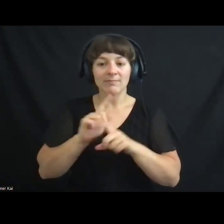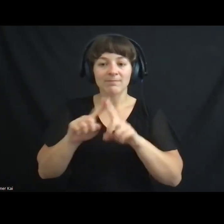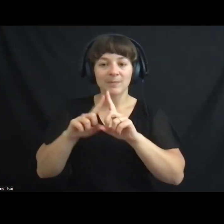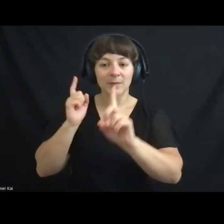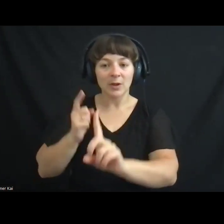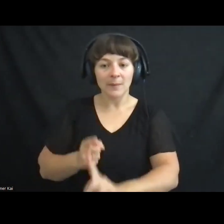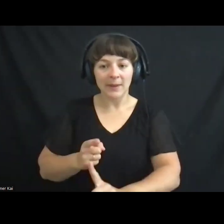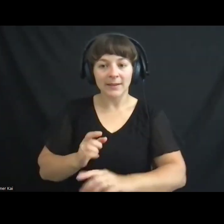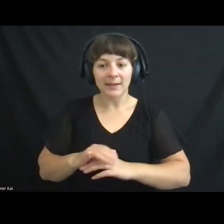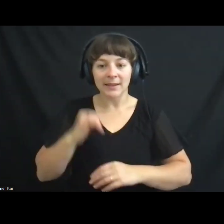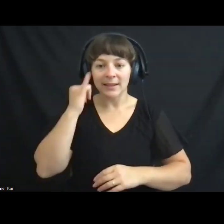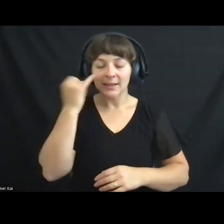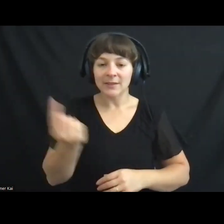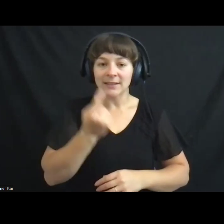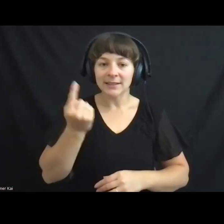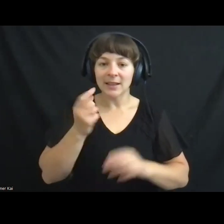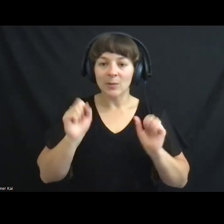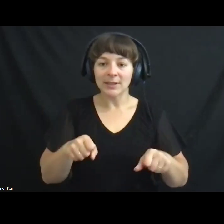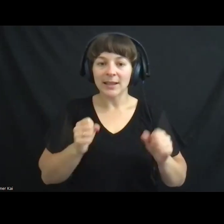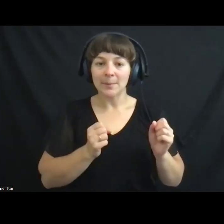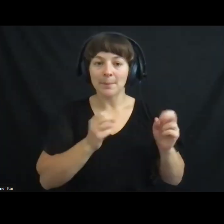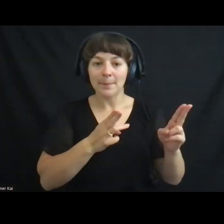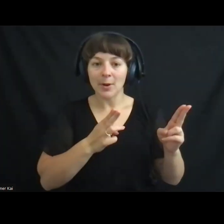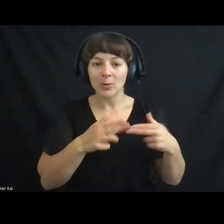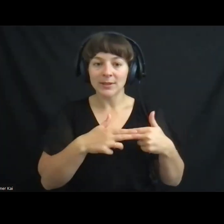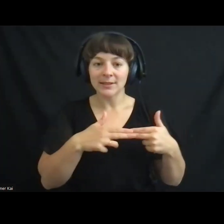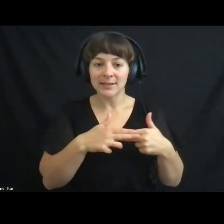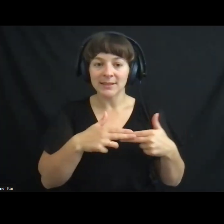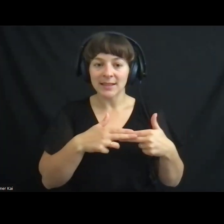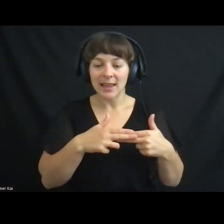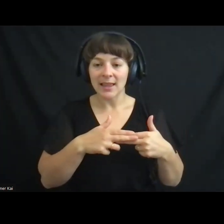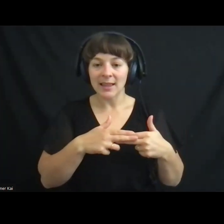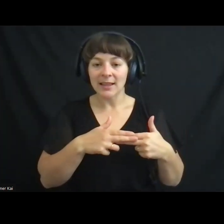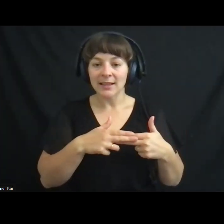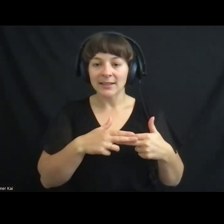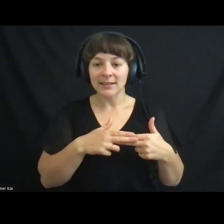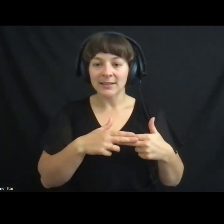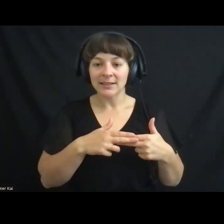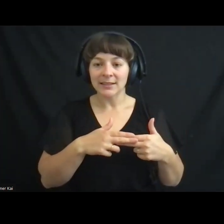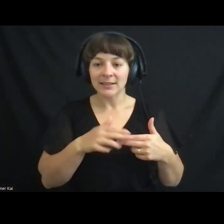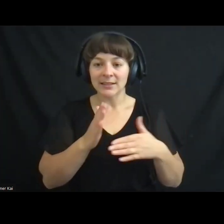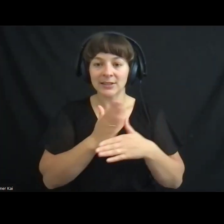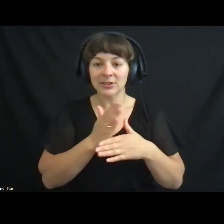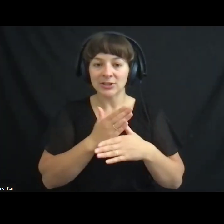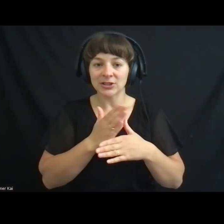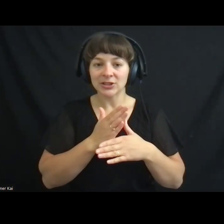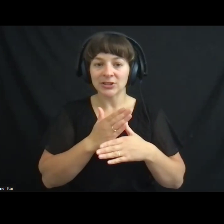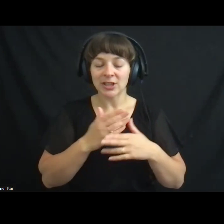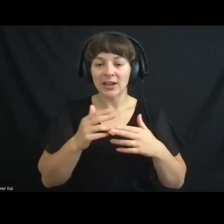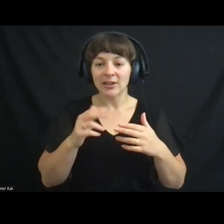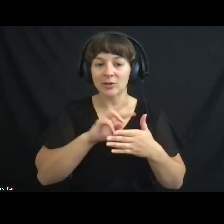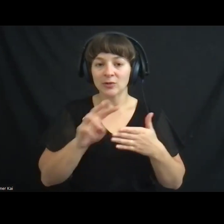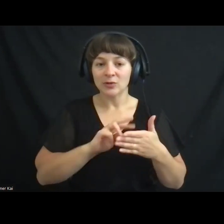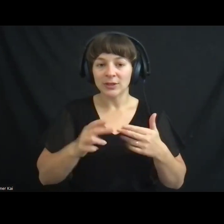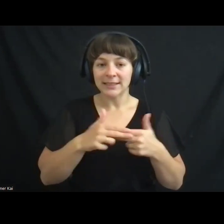If somebody could pull up those slides even privately and kind of read them for me, I'd really